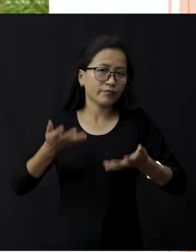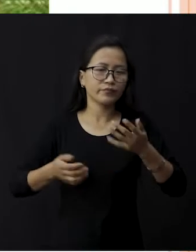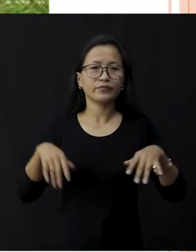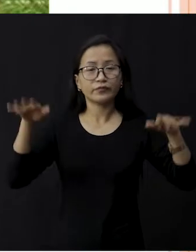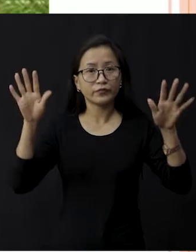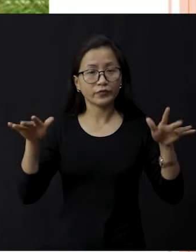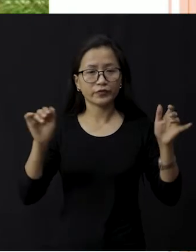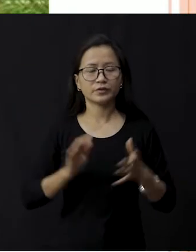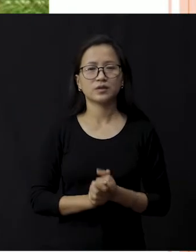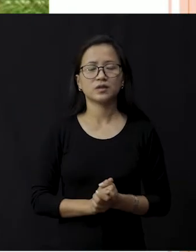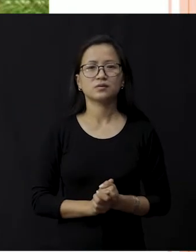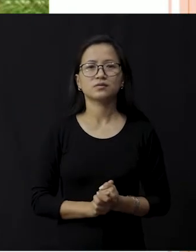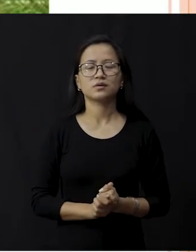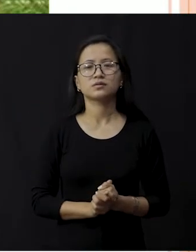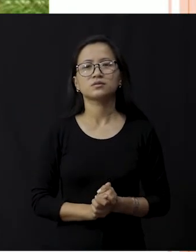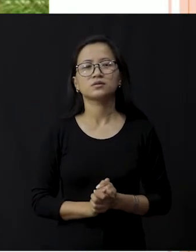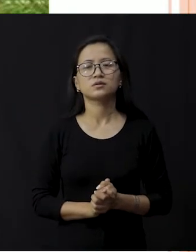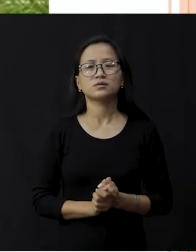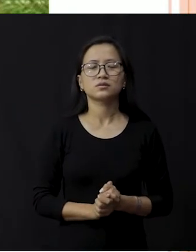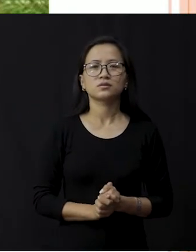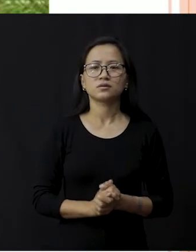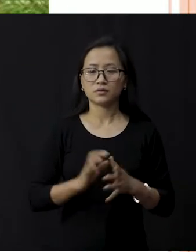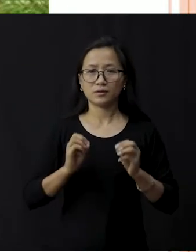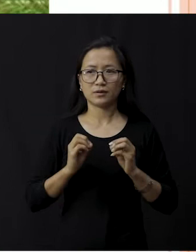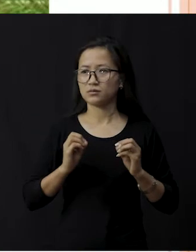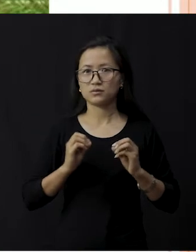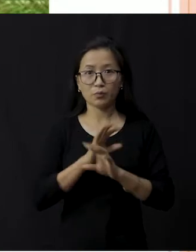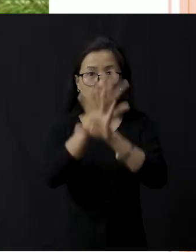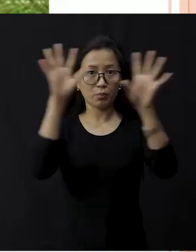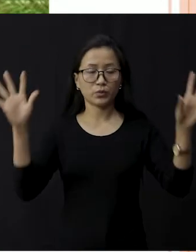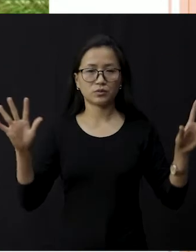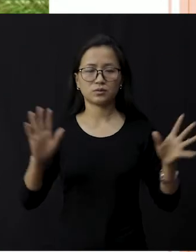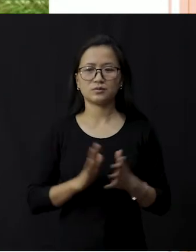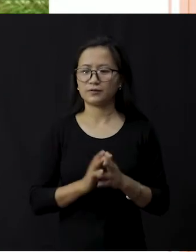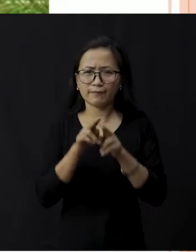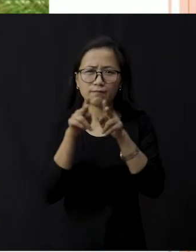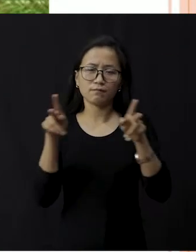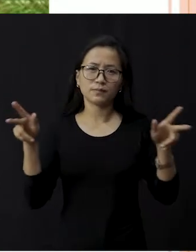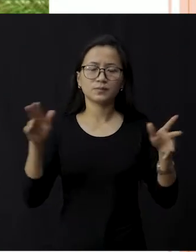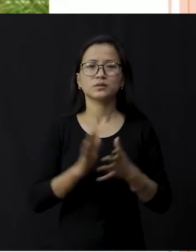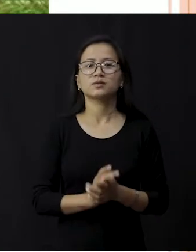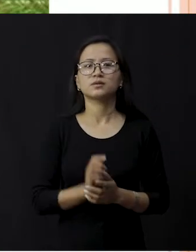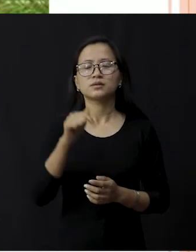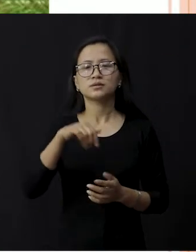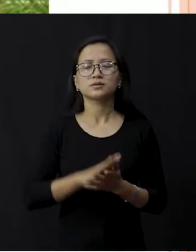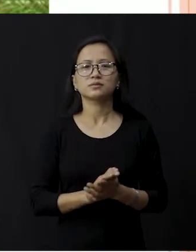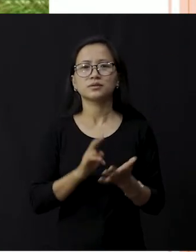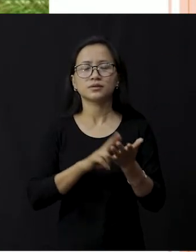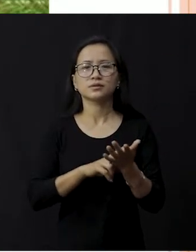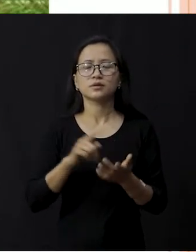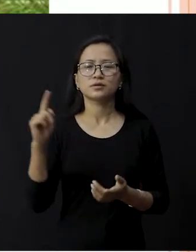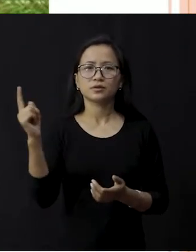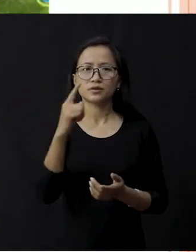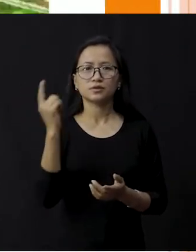very beautiful bird. In fact, incredible bird, magnificent bird. And this is the national